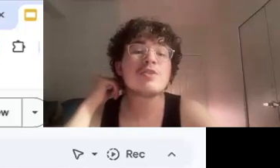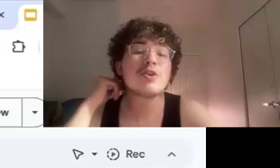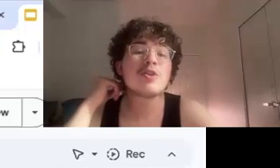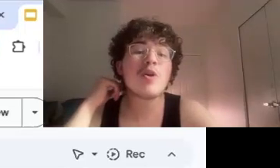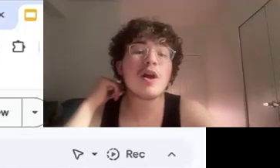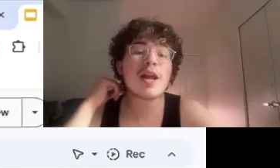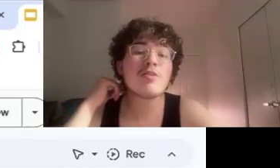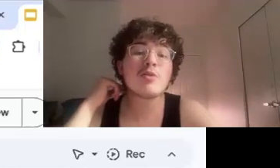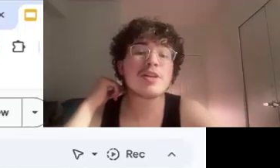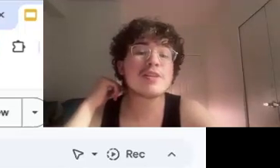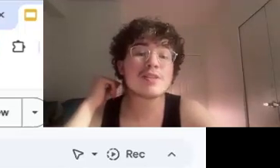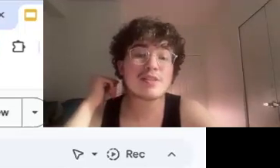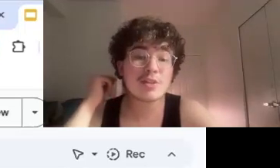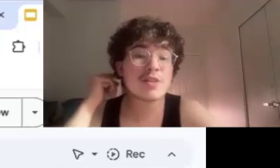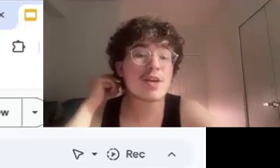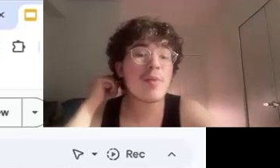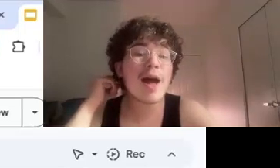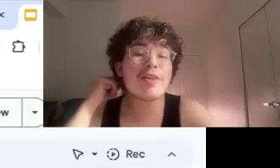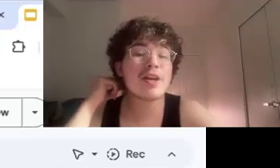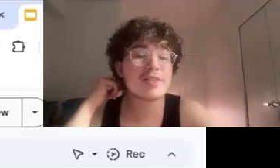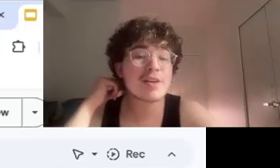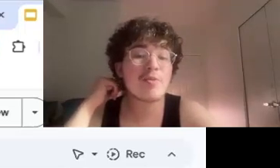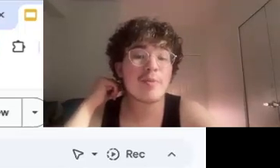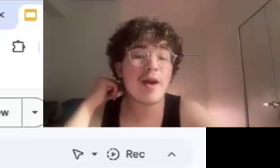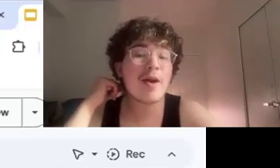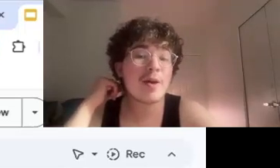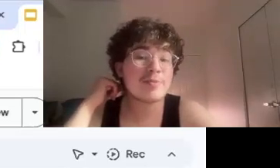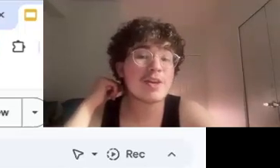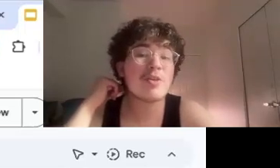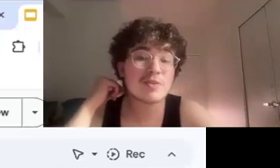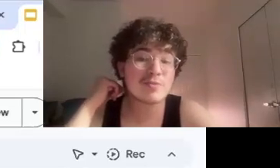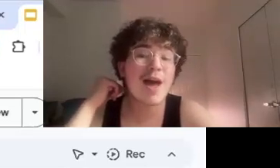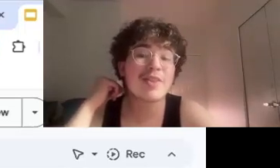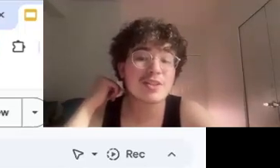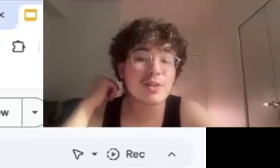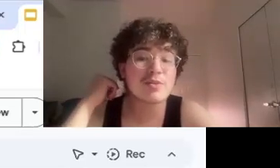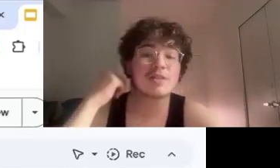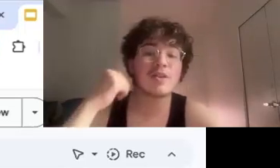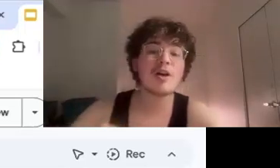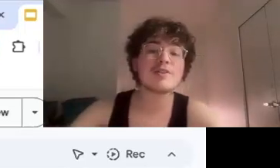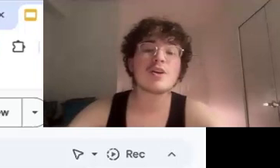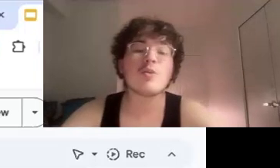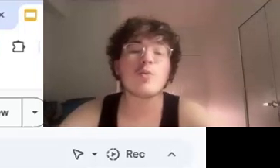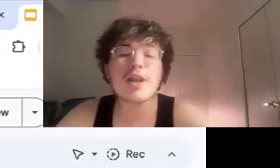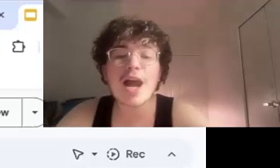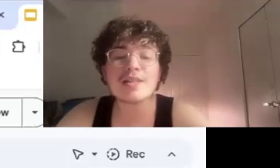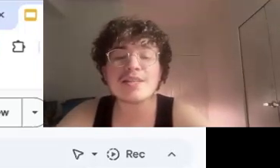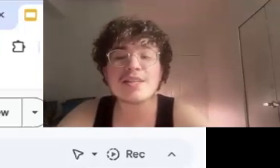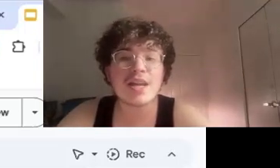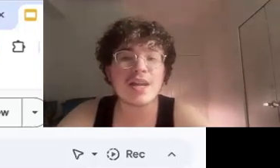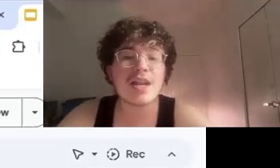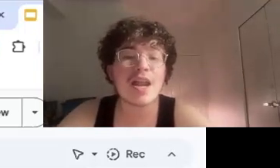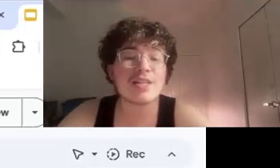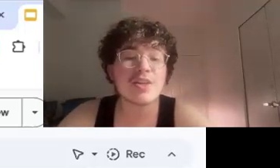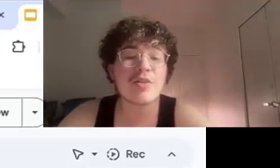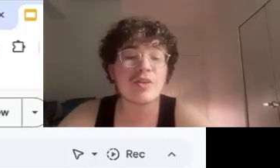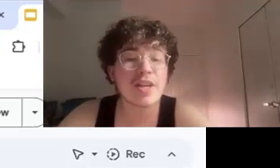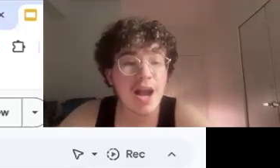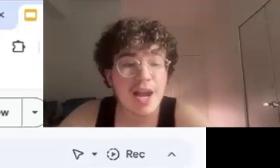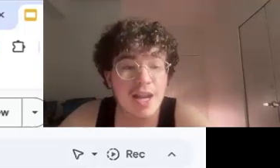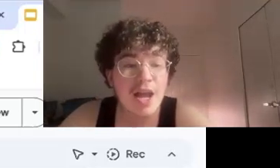that facilitated the rise of HIV criminalization laws and eventually contemporary expansions of